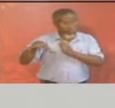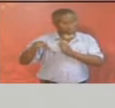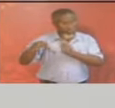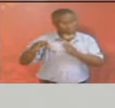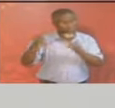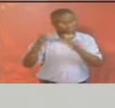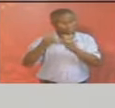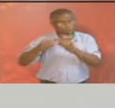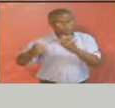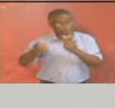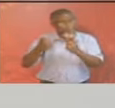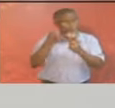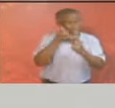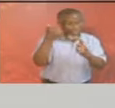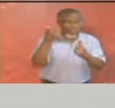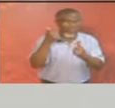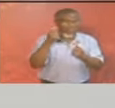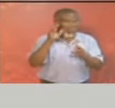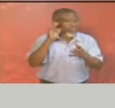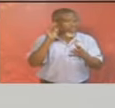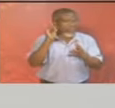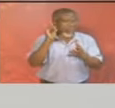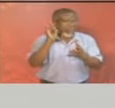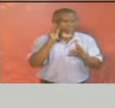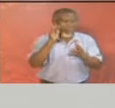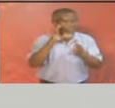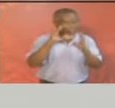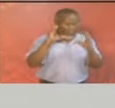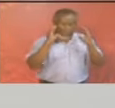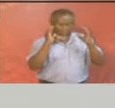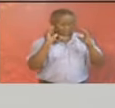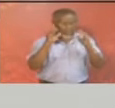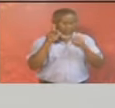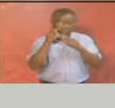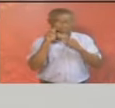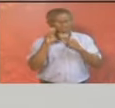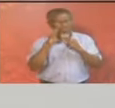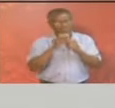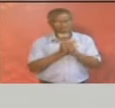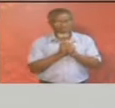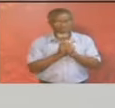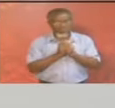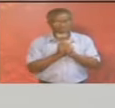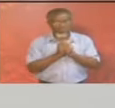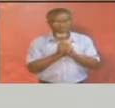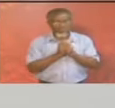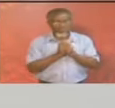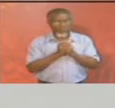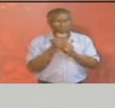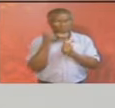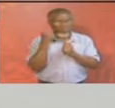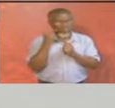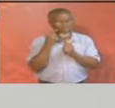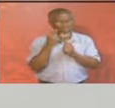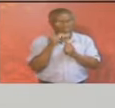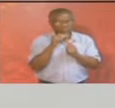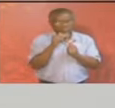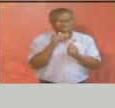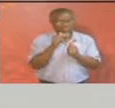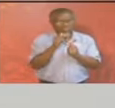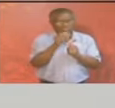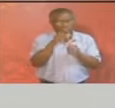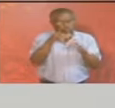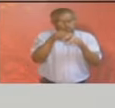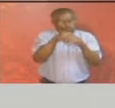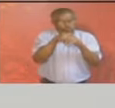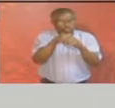impact on your eventual possible outcome. That also, and of course, advanced age. So TB isn't ranked as highly as those